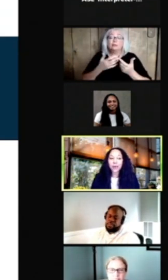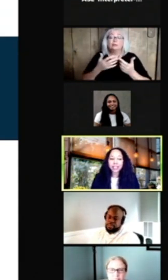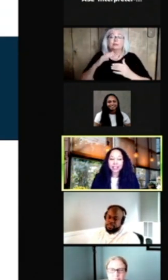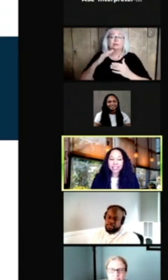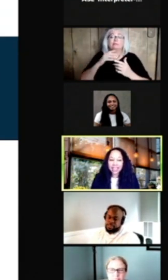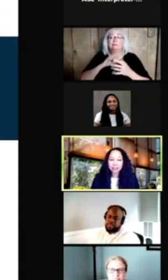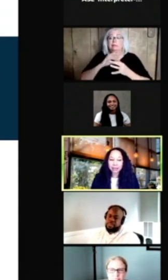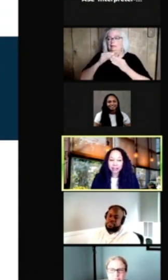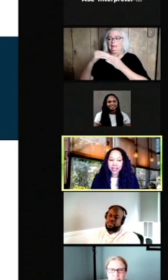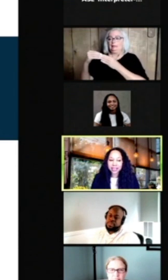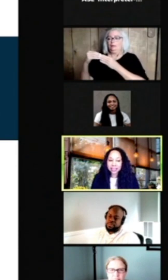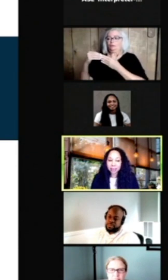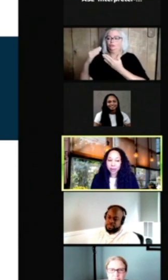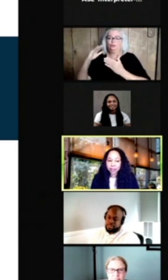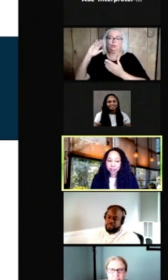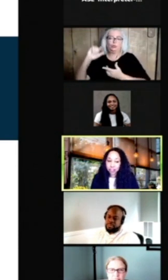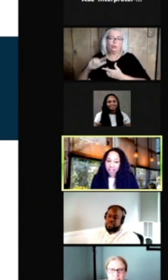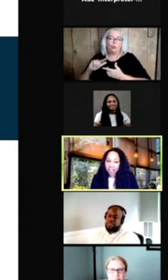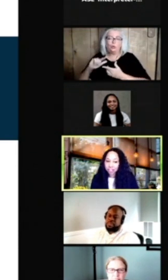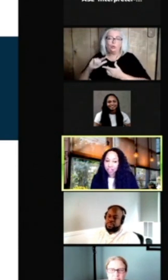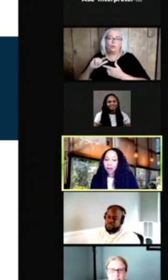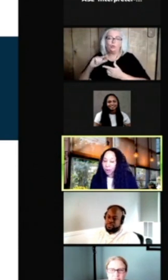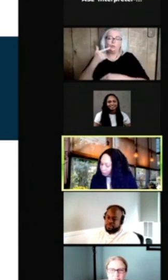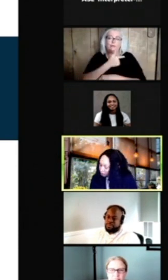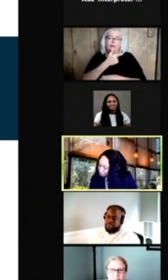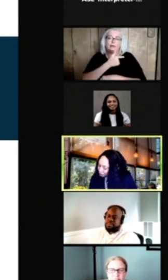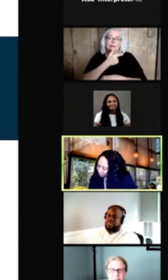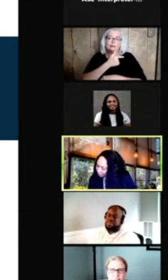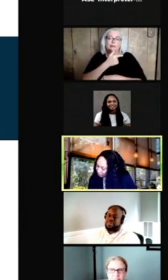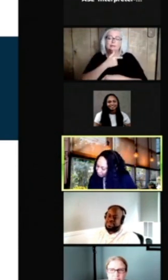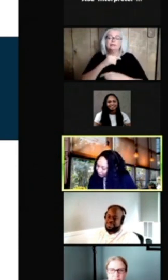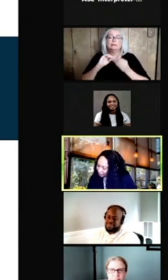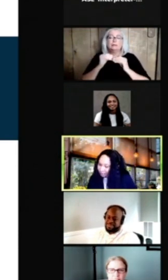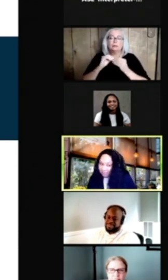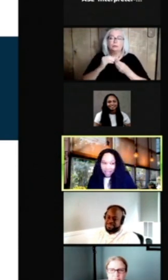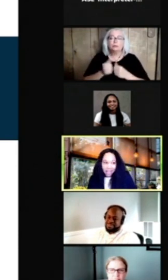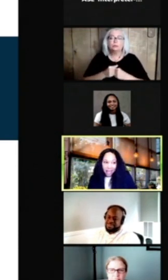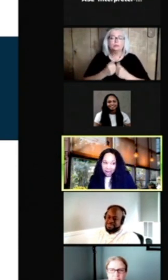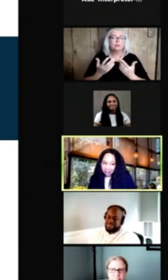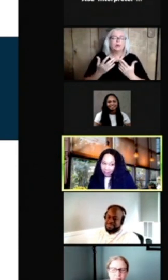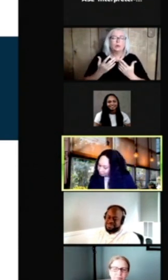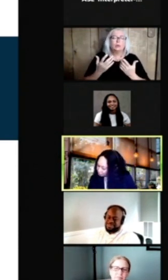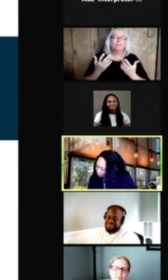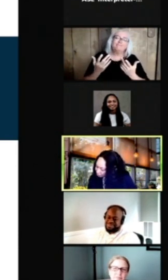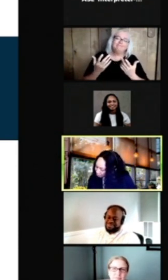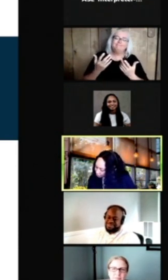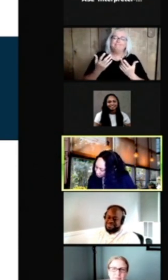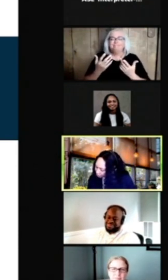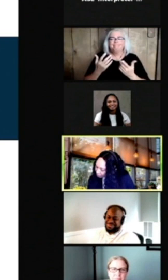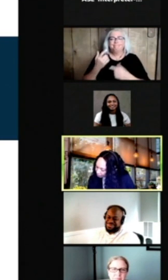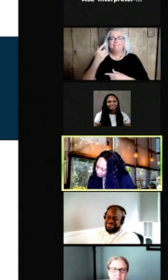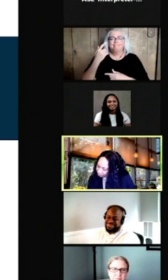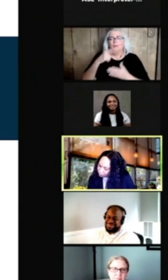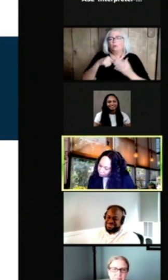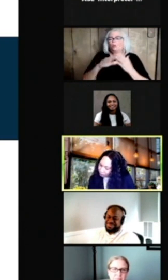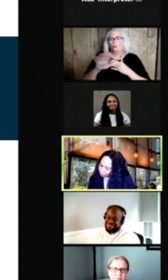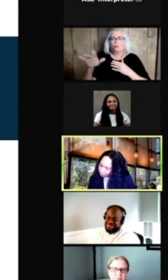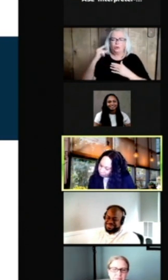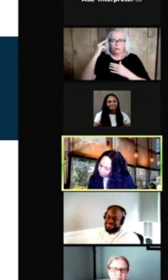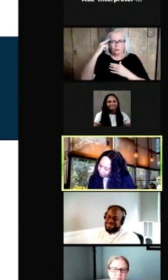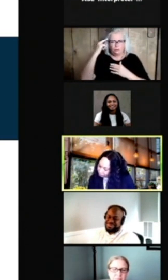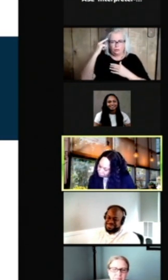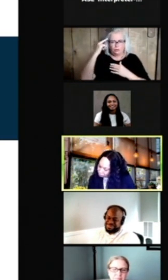the focus of the statement faces the burden of change. What are your thoughts about this? And I thought it might be